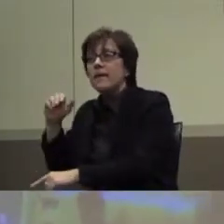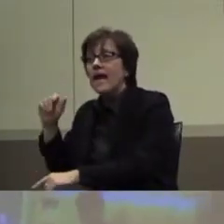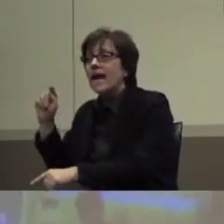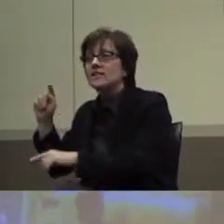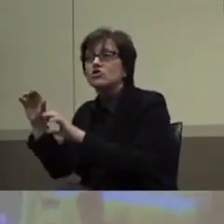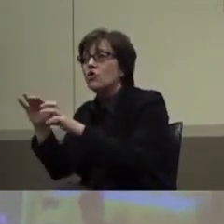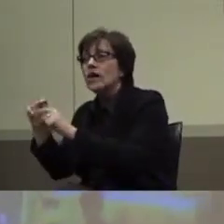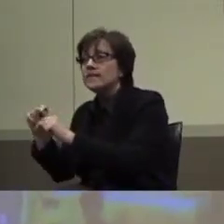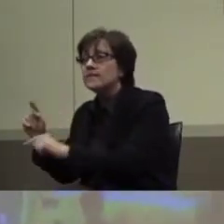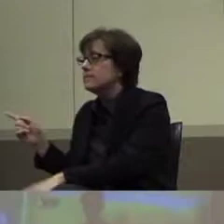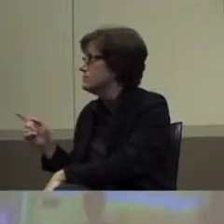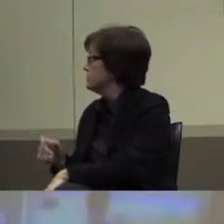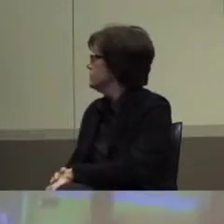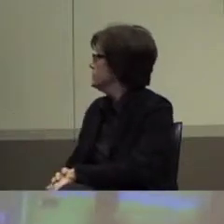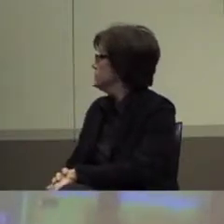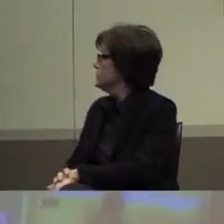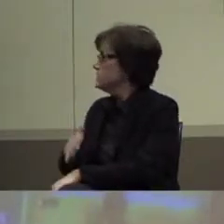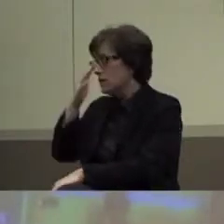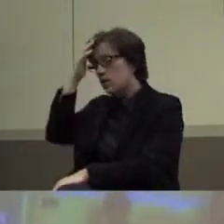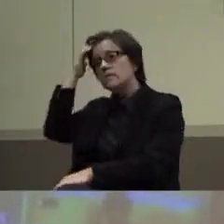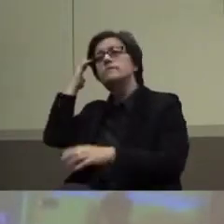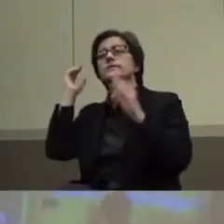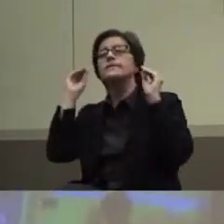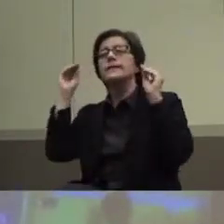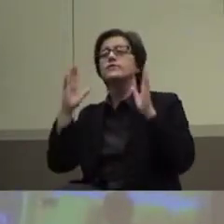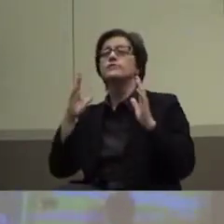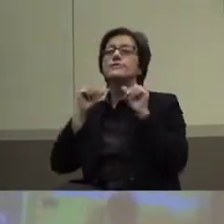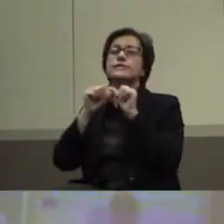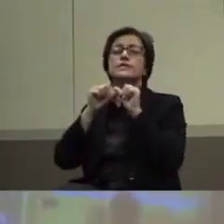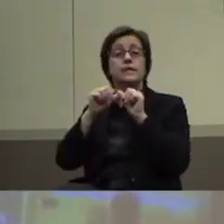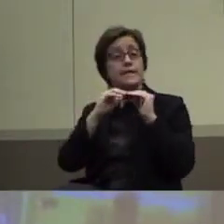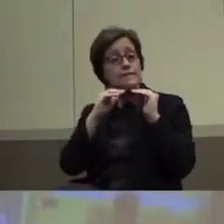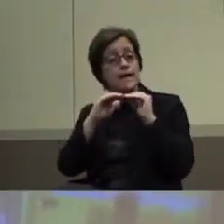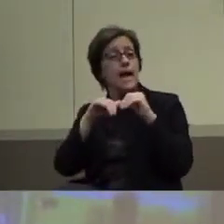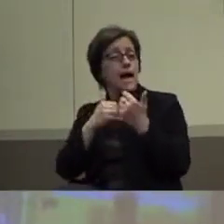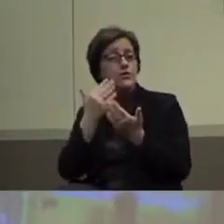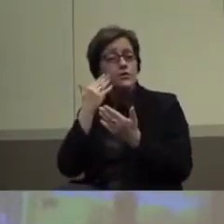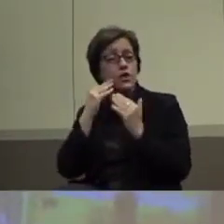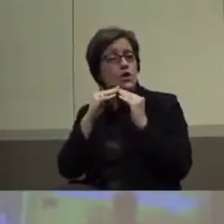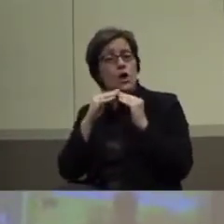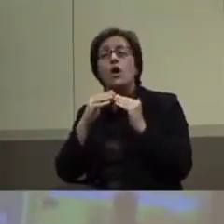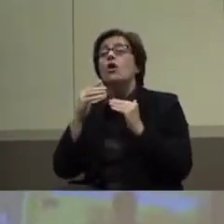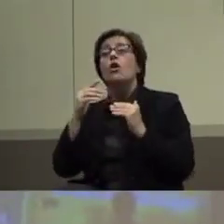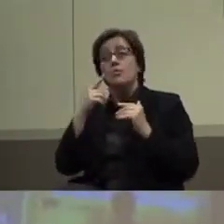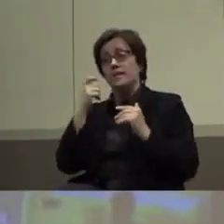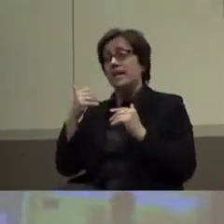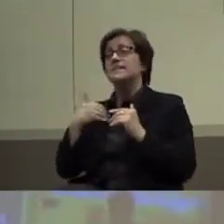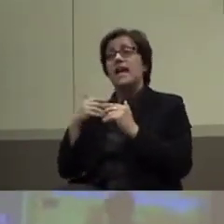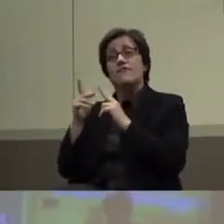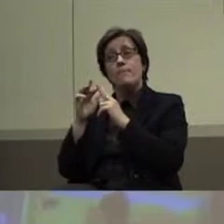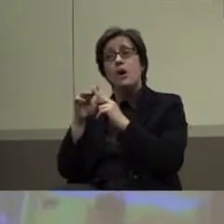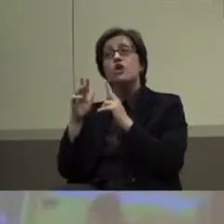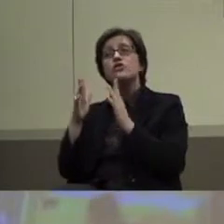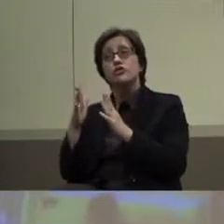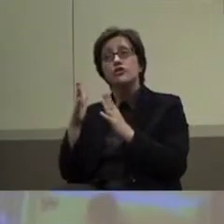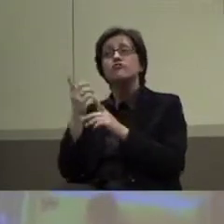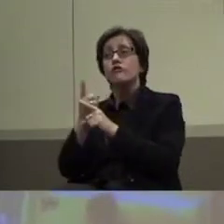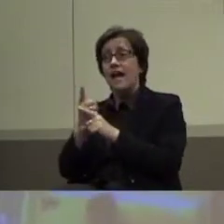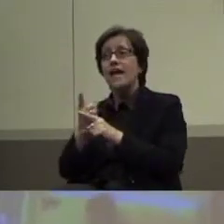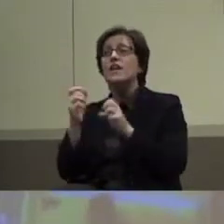again. 2, 4, 6. Good, learn to count by 2 there. Look here at our October tally.